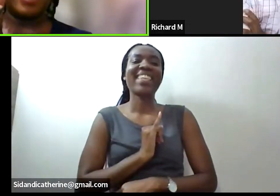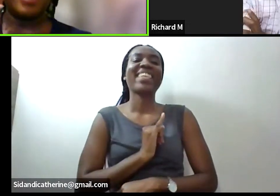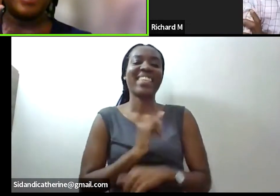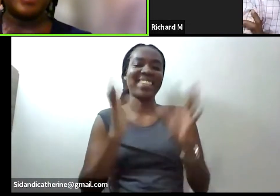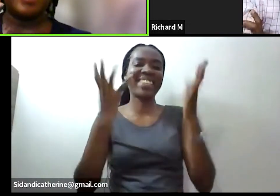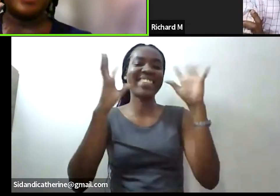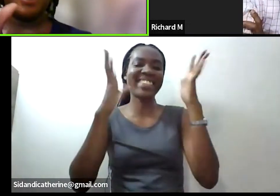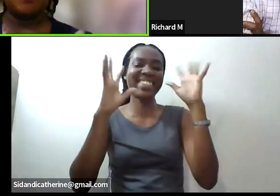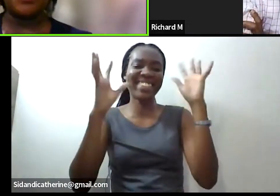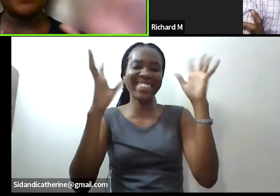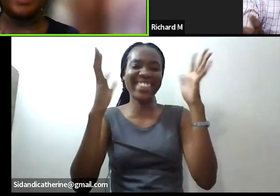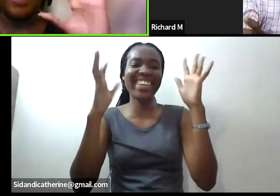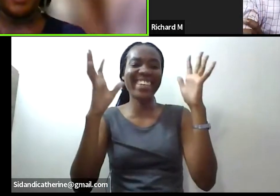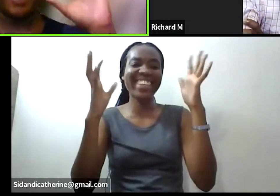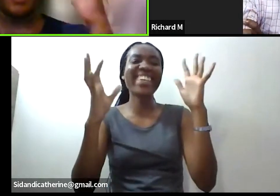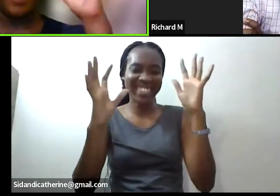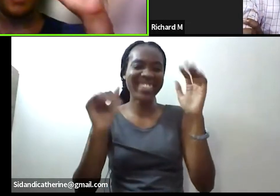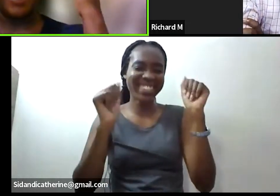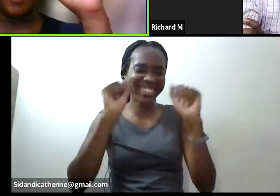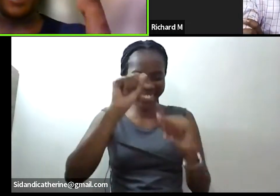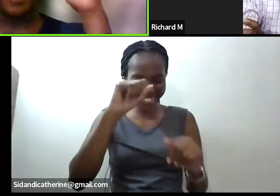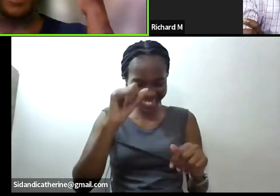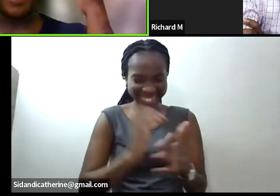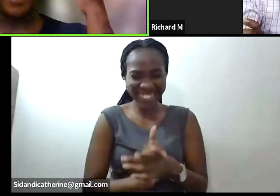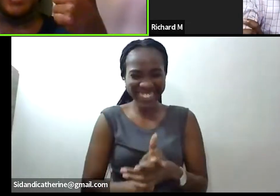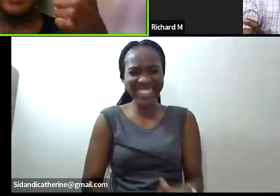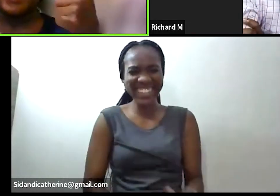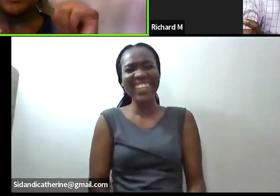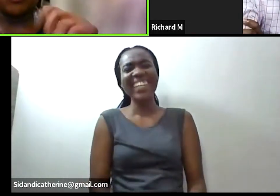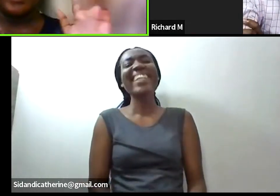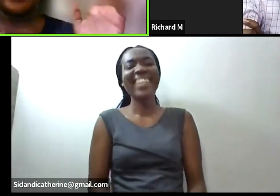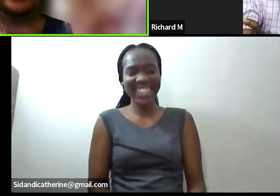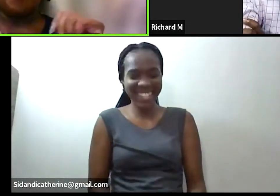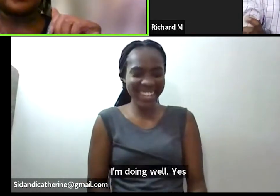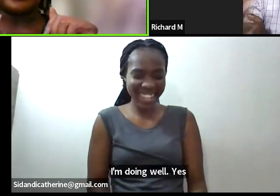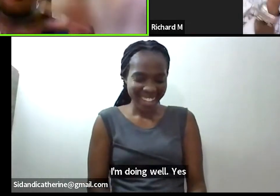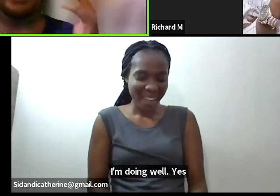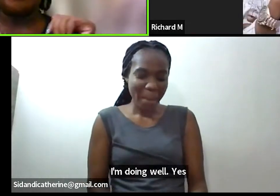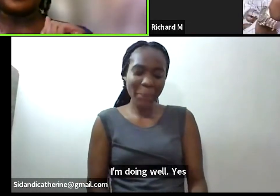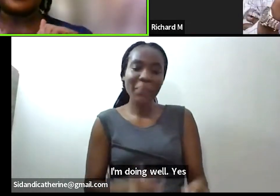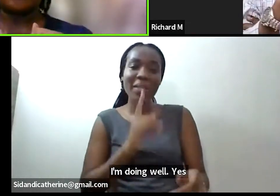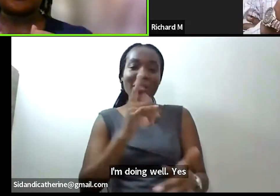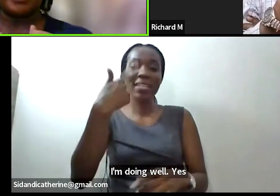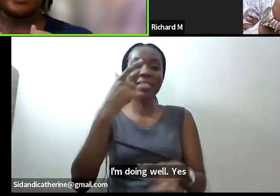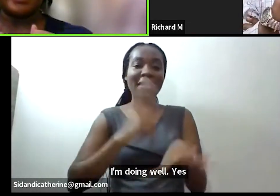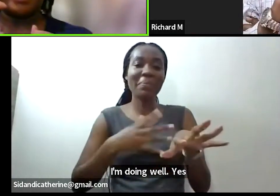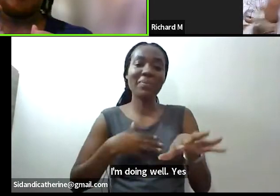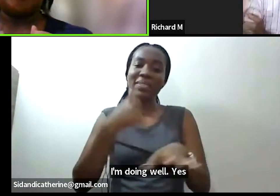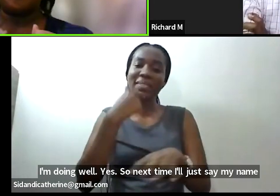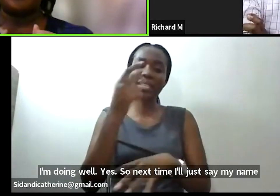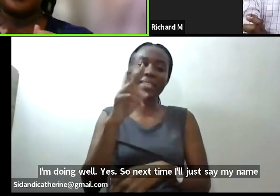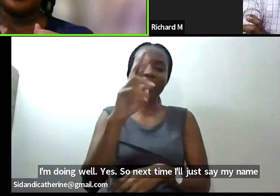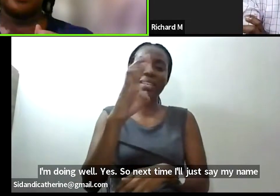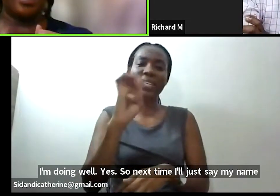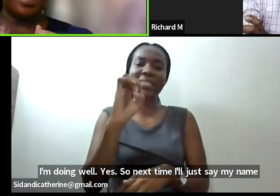that. I'm doing well. Ha ha! Yes. So next time I'll just say my name is Grace Nzula and I